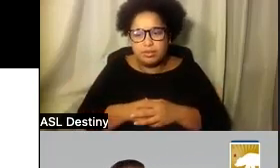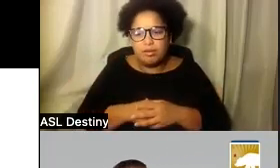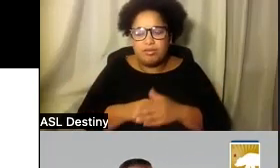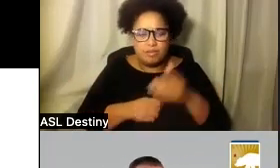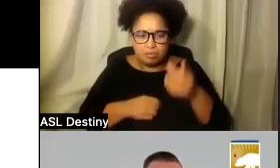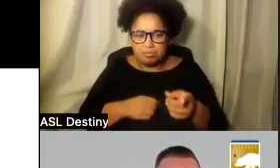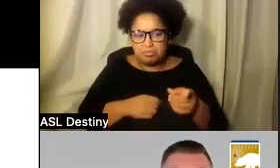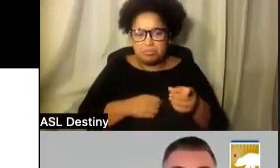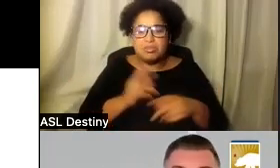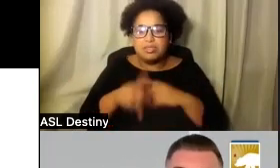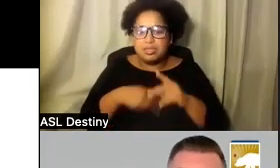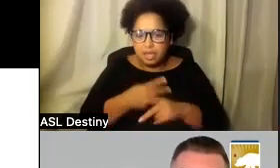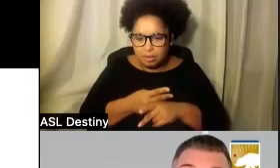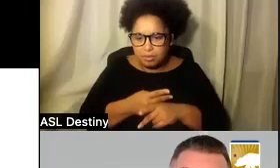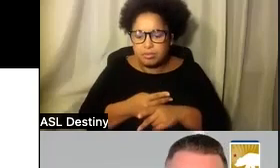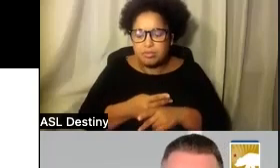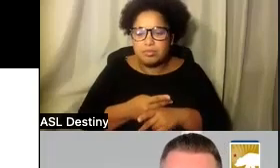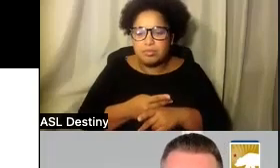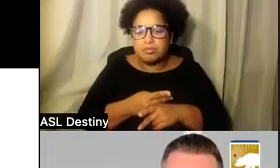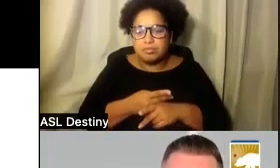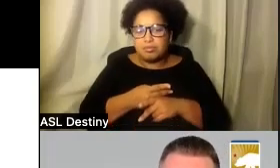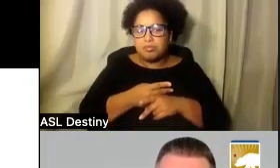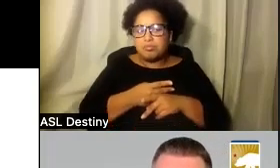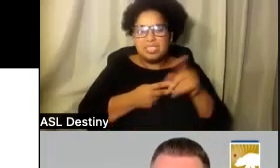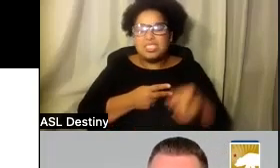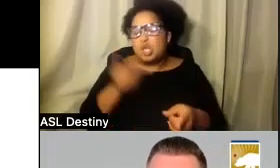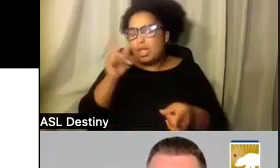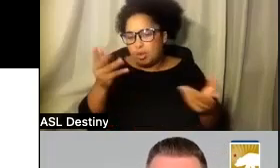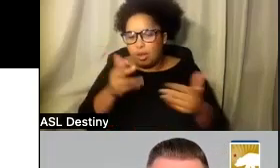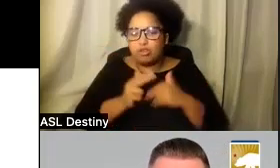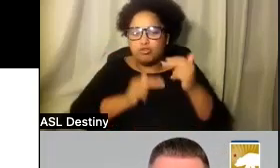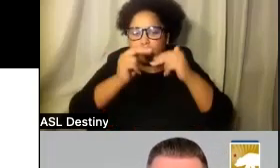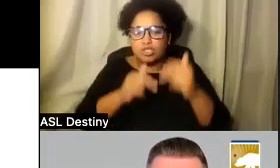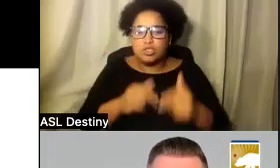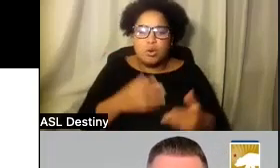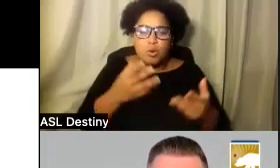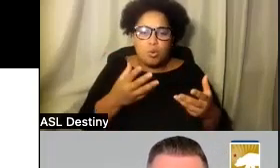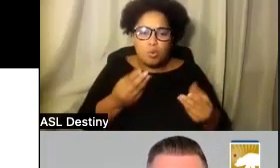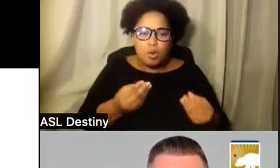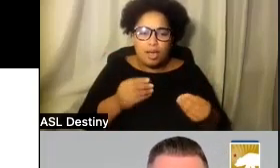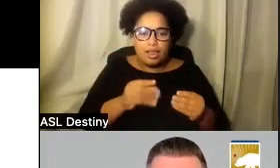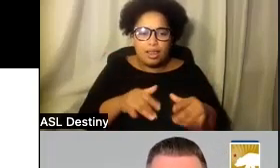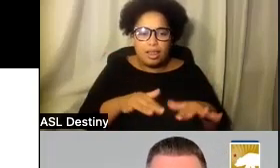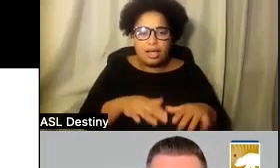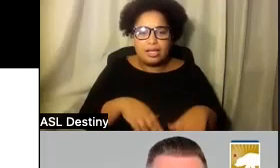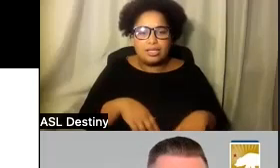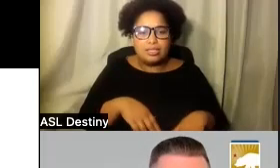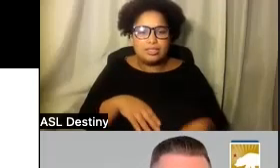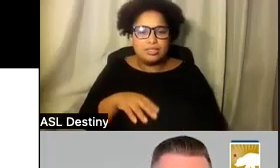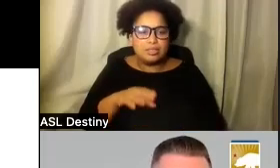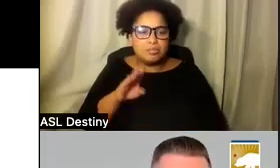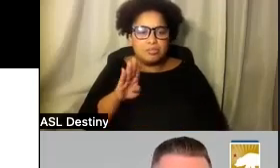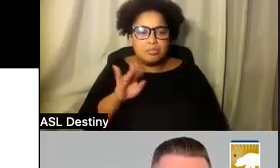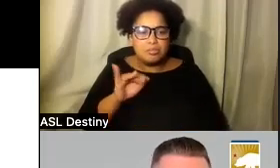those types of things might look like. Those constructed wetlands, bioswales in highly